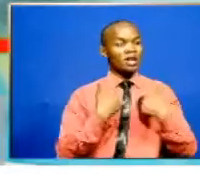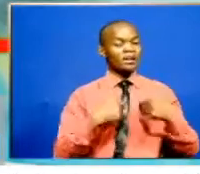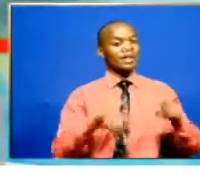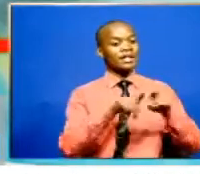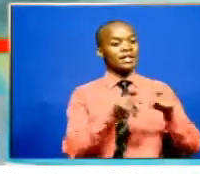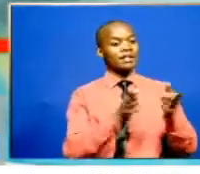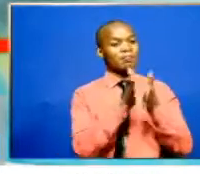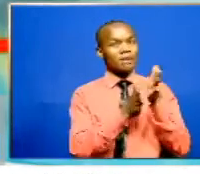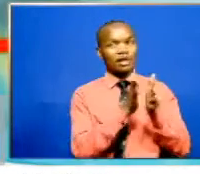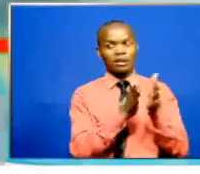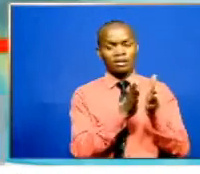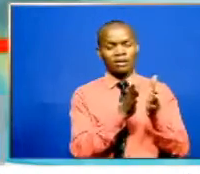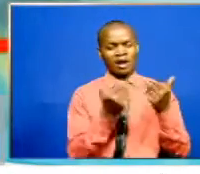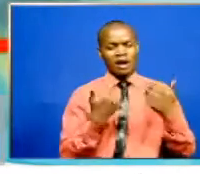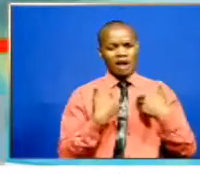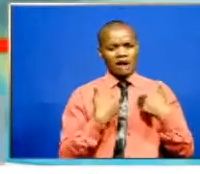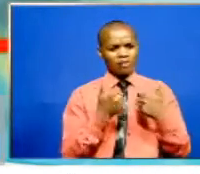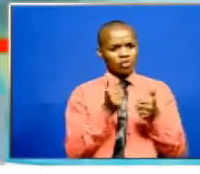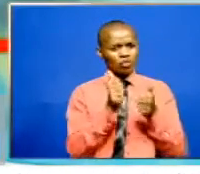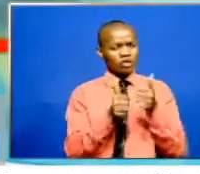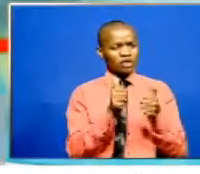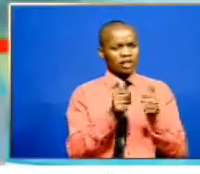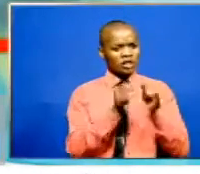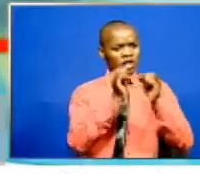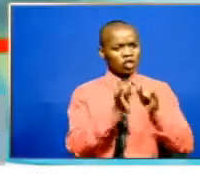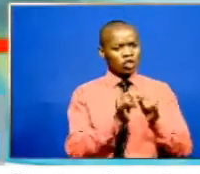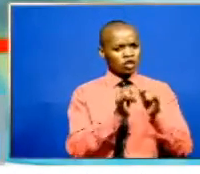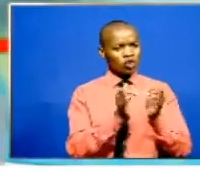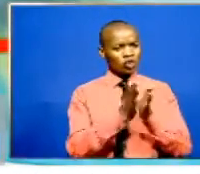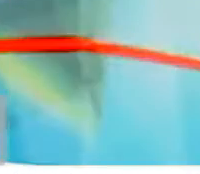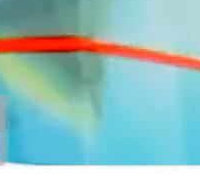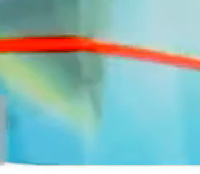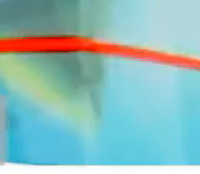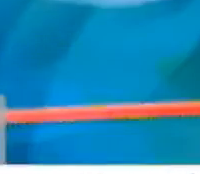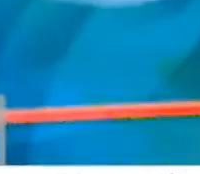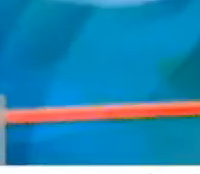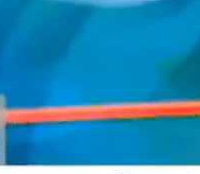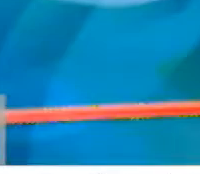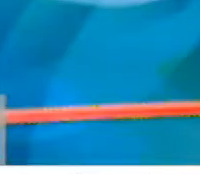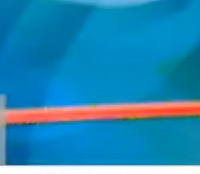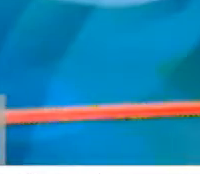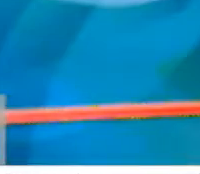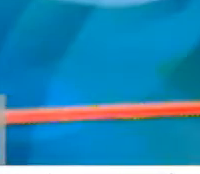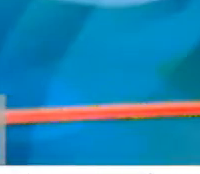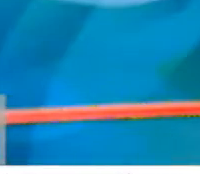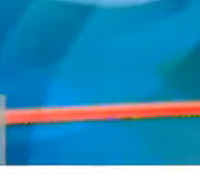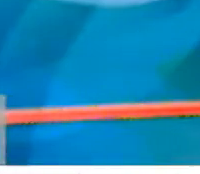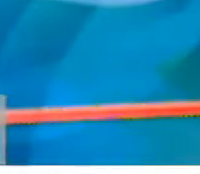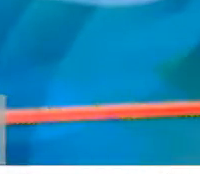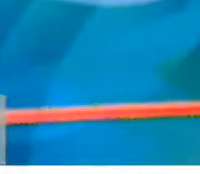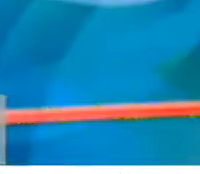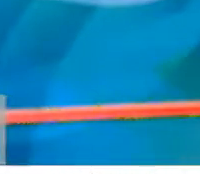planning for the new celebrations? UNEP at 50 is